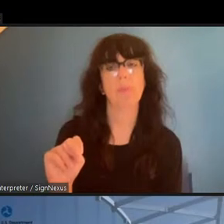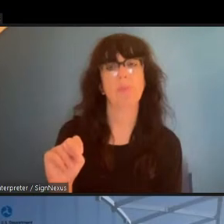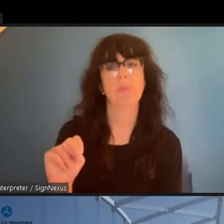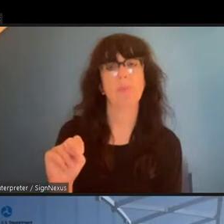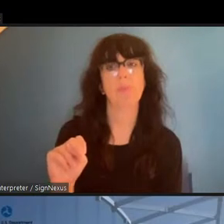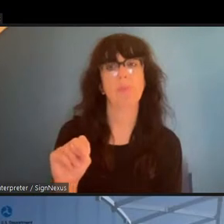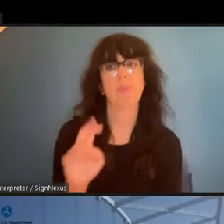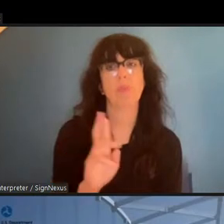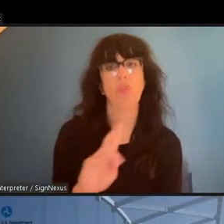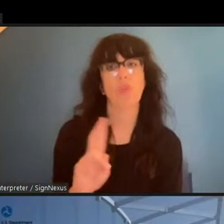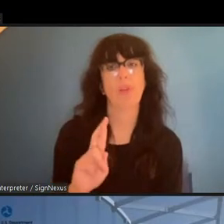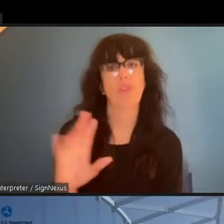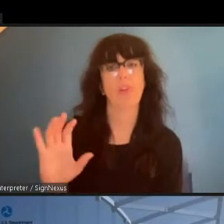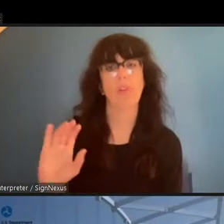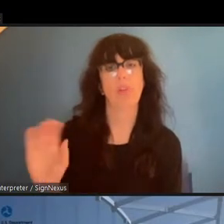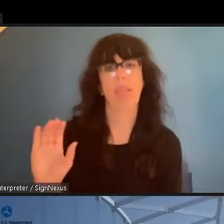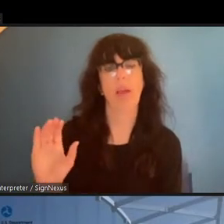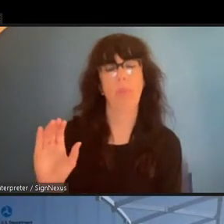richard calabro